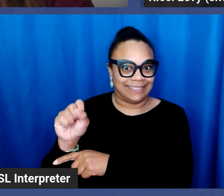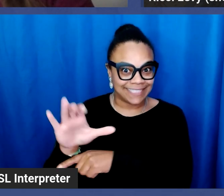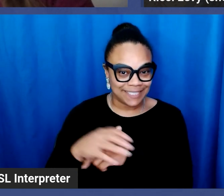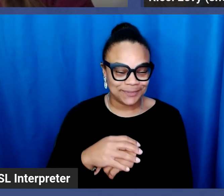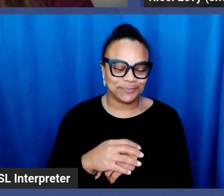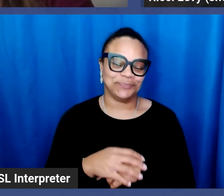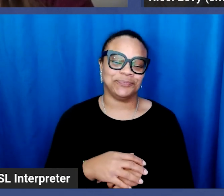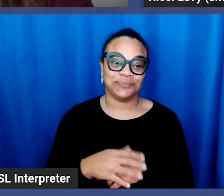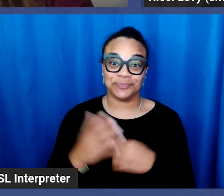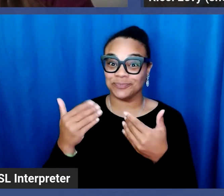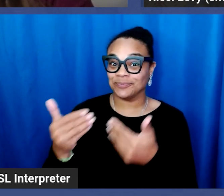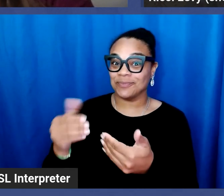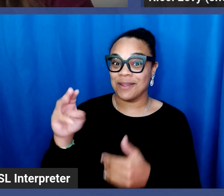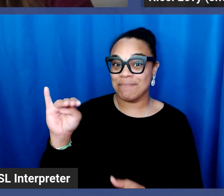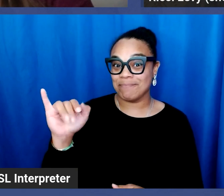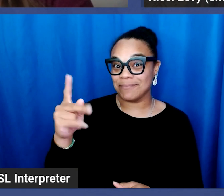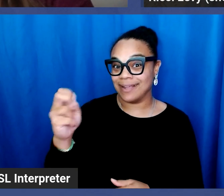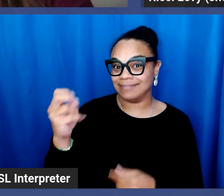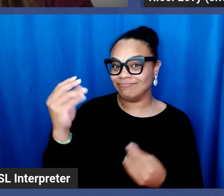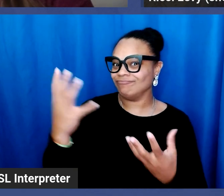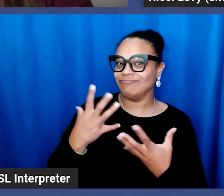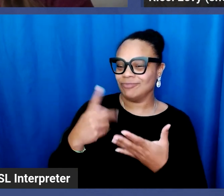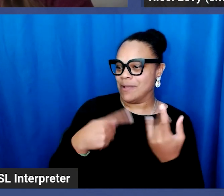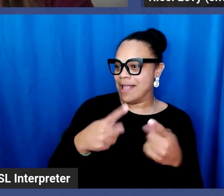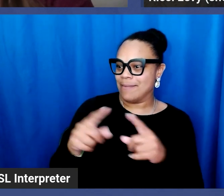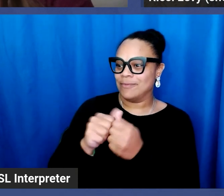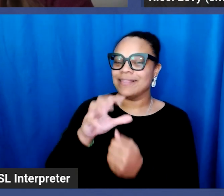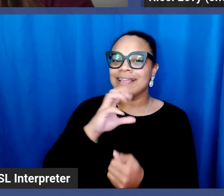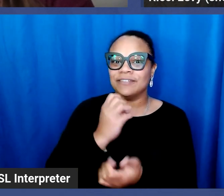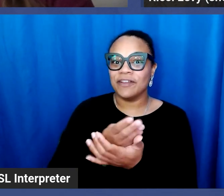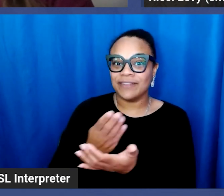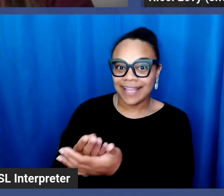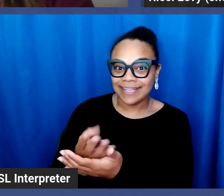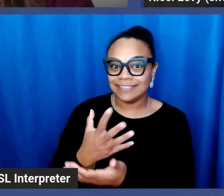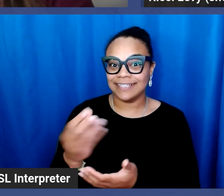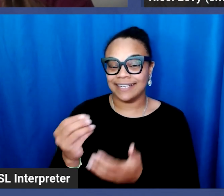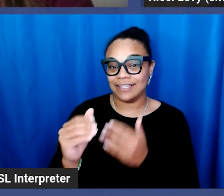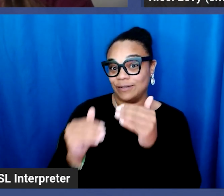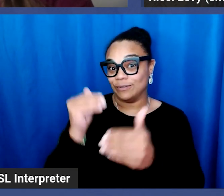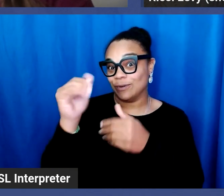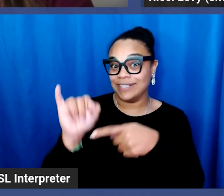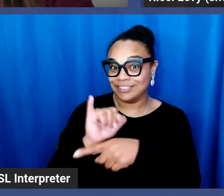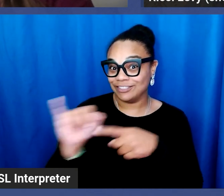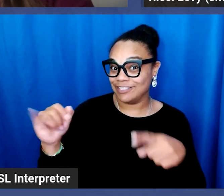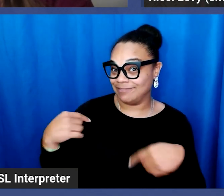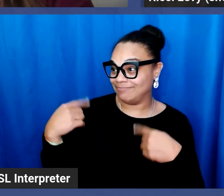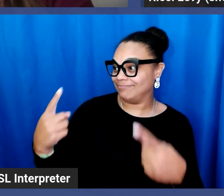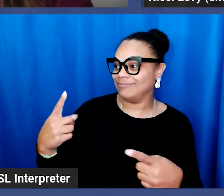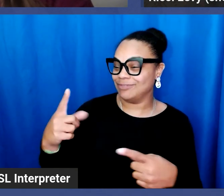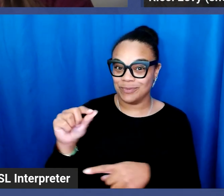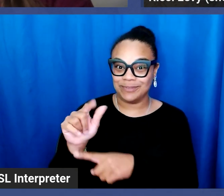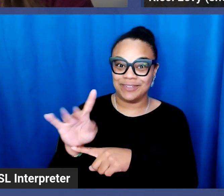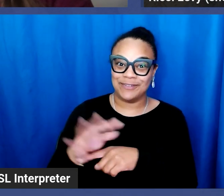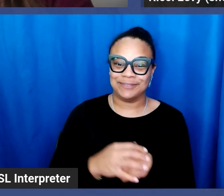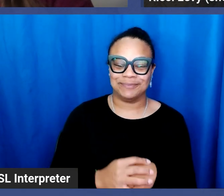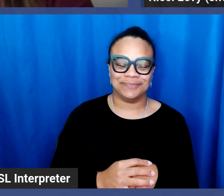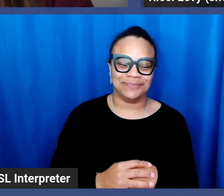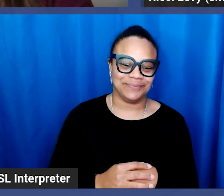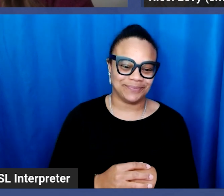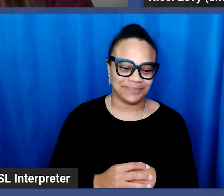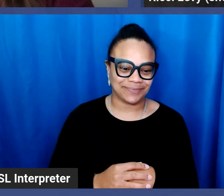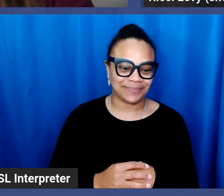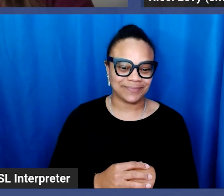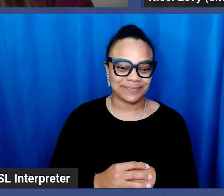And so take it away, Mike. Tell us what's been happening with age verification and the adult industry this year.